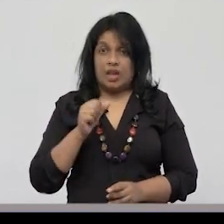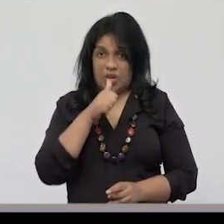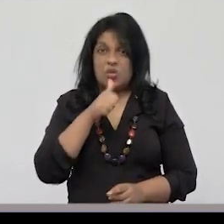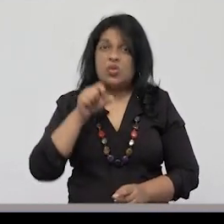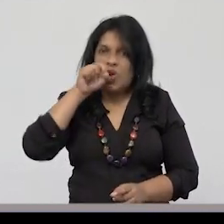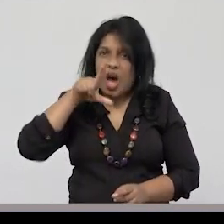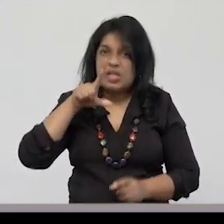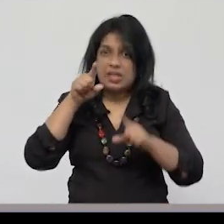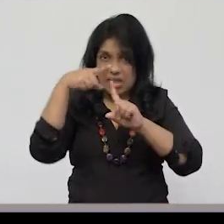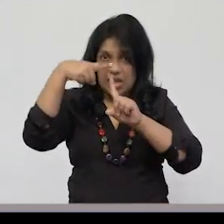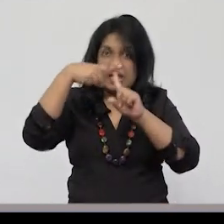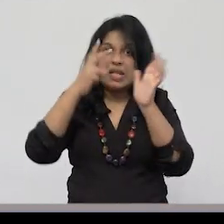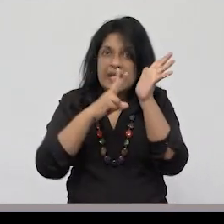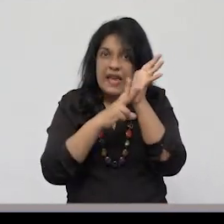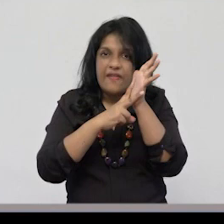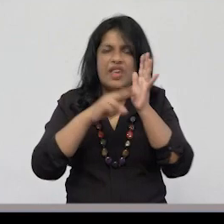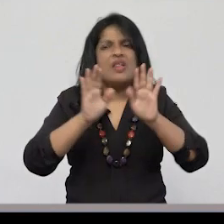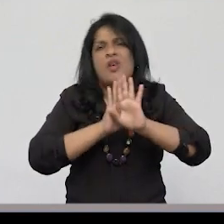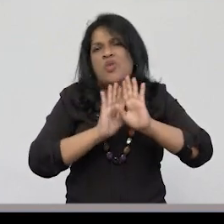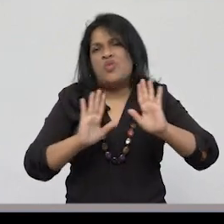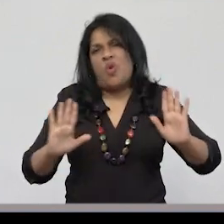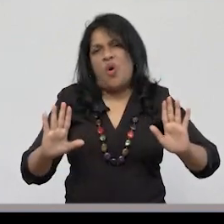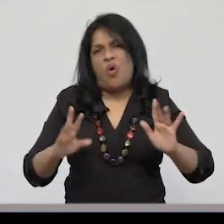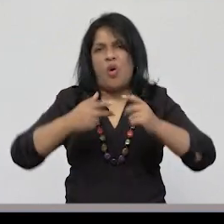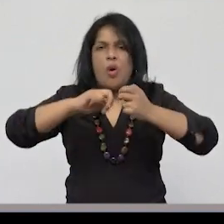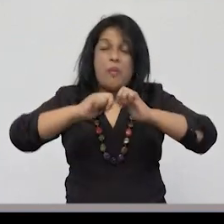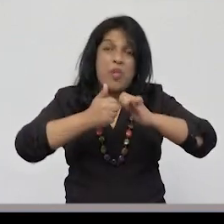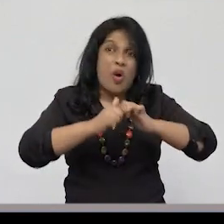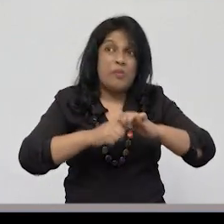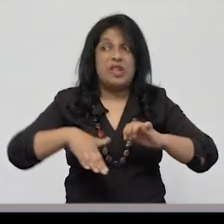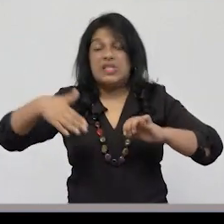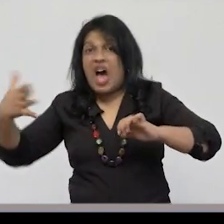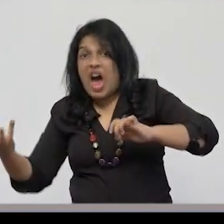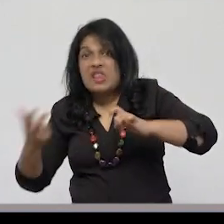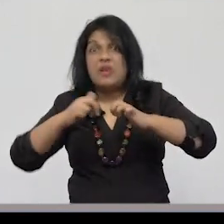all it does is it doesn't take your stress away. It gets your other motor working.